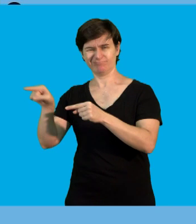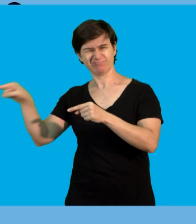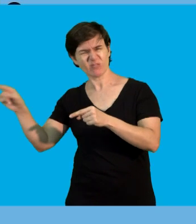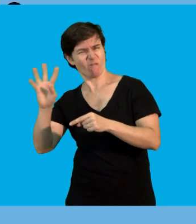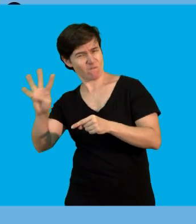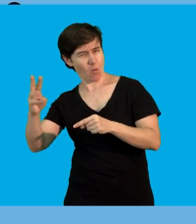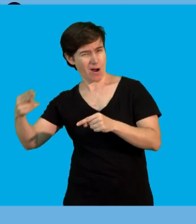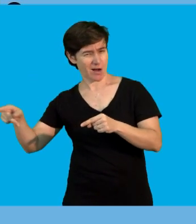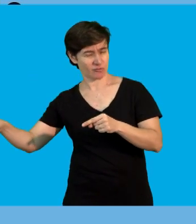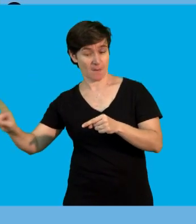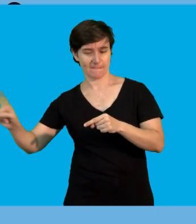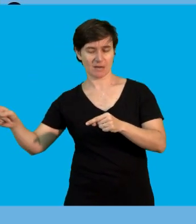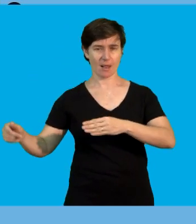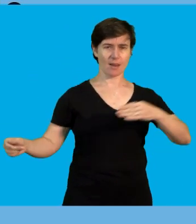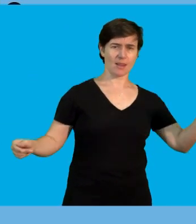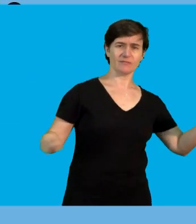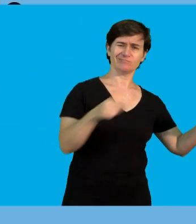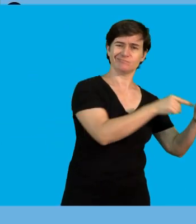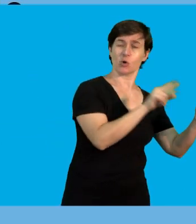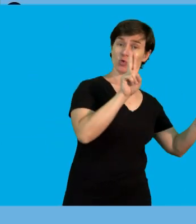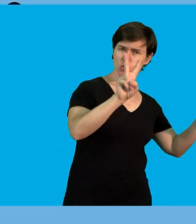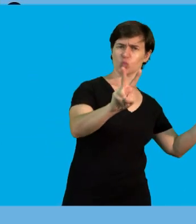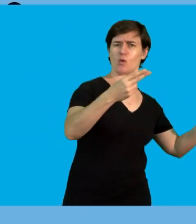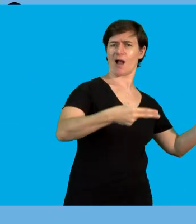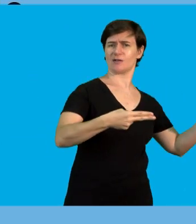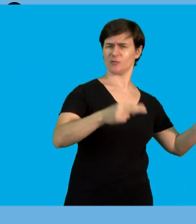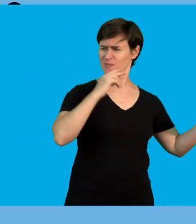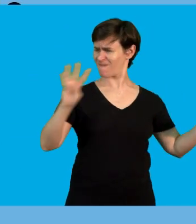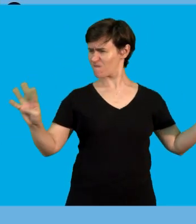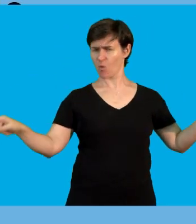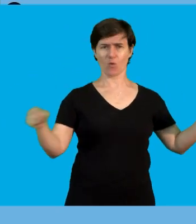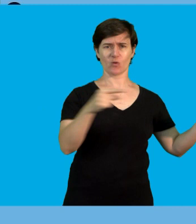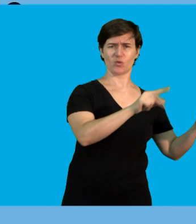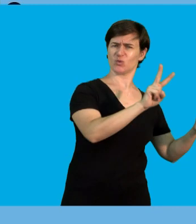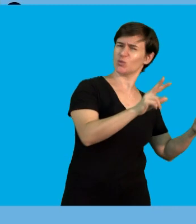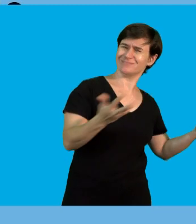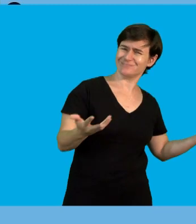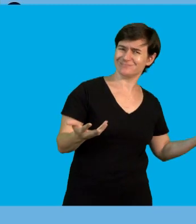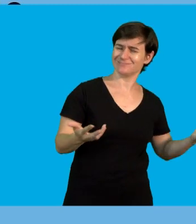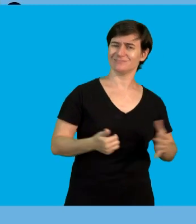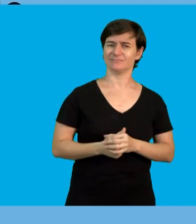side, and then the hydrogens on the left-hand side, they are 2.